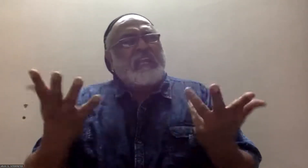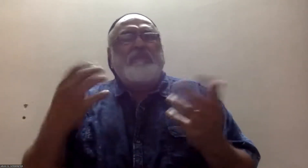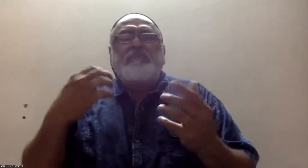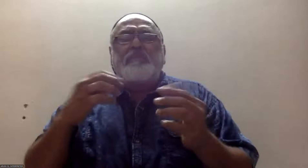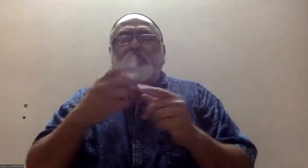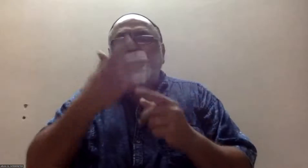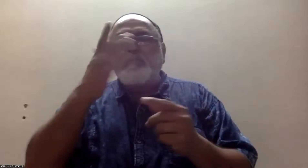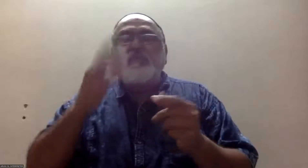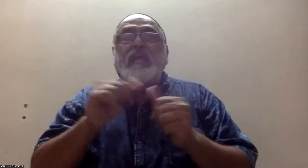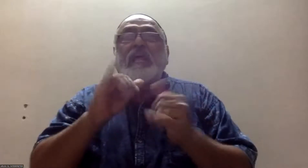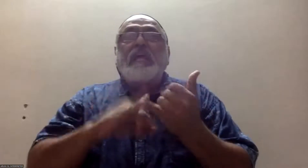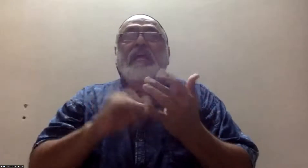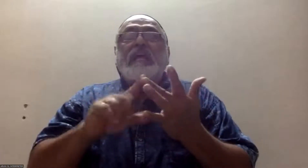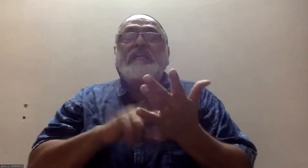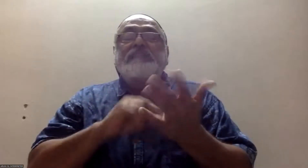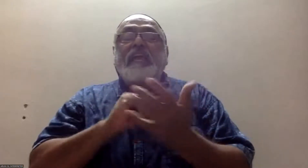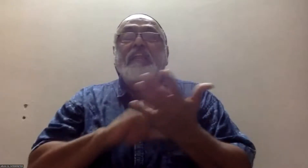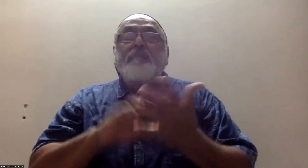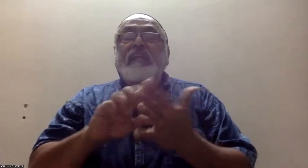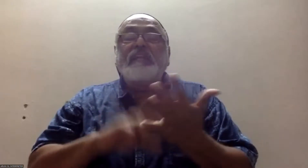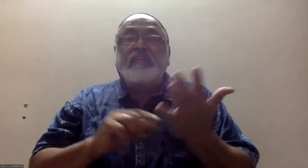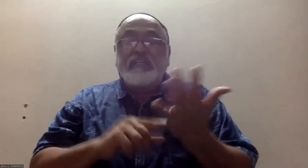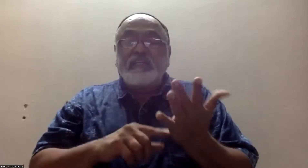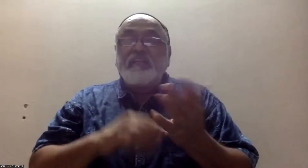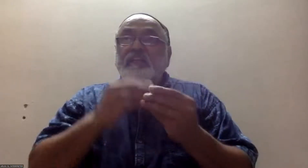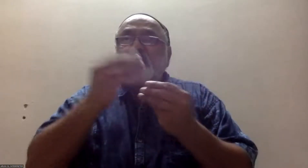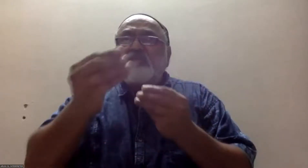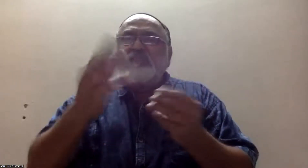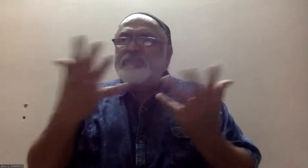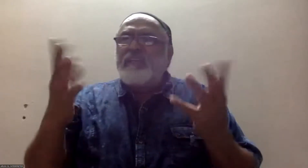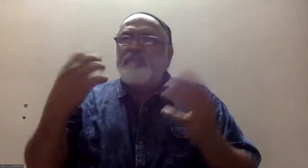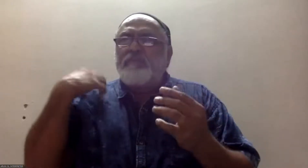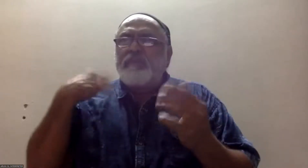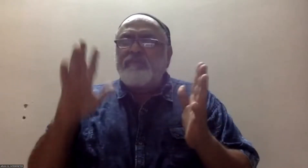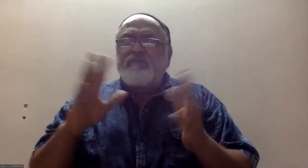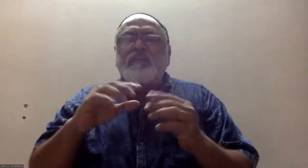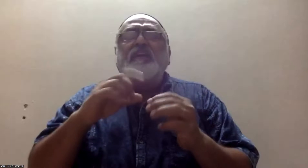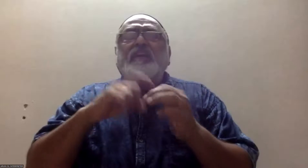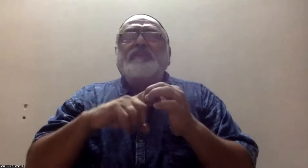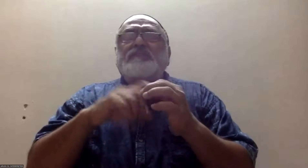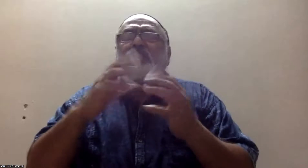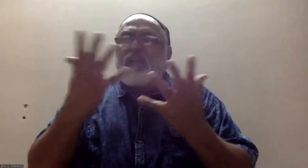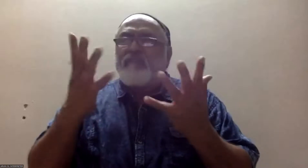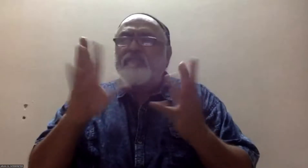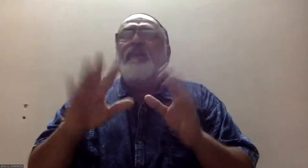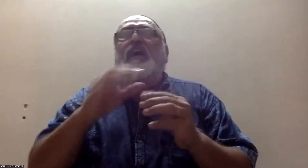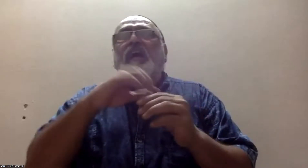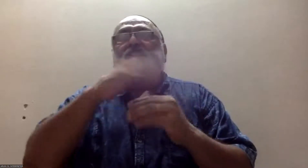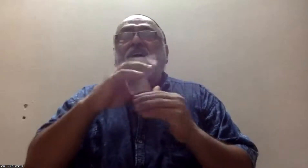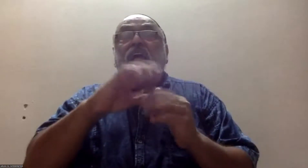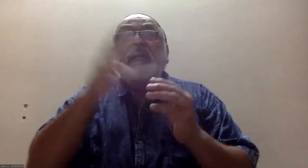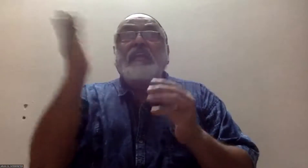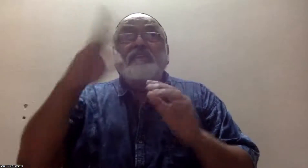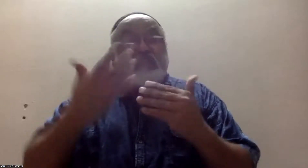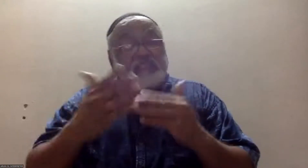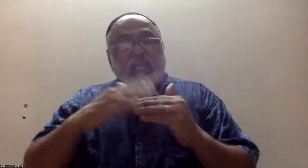the assignment given, they are requested to stay back after the lecture. Your queries will be addressed. I now hand over the mic to